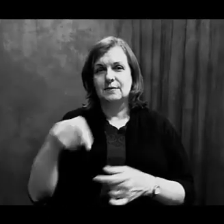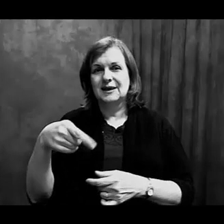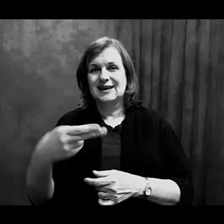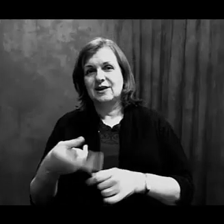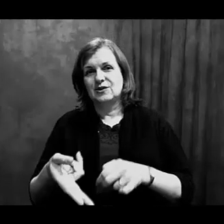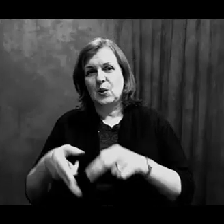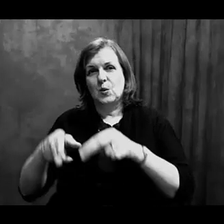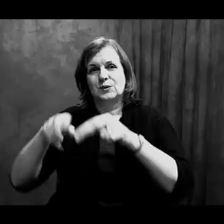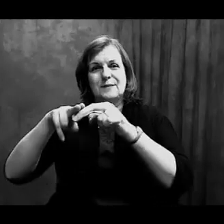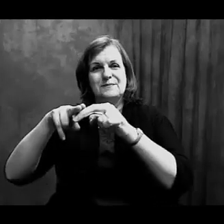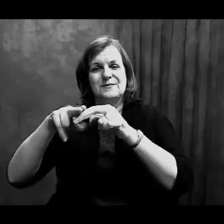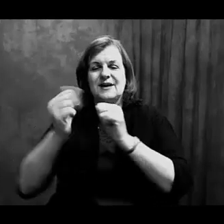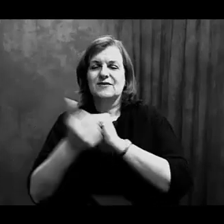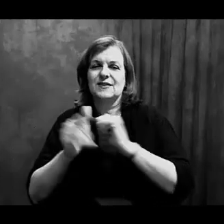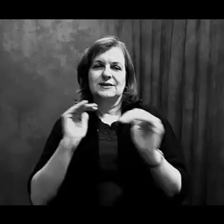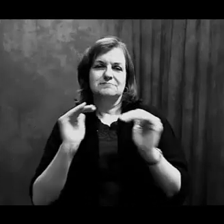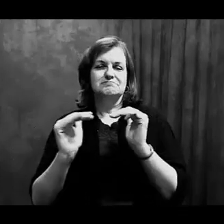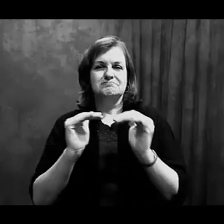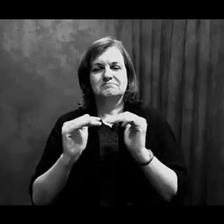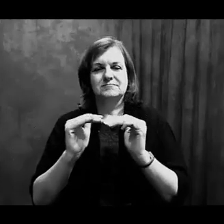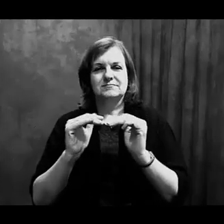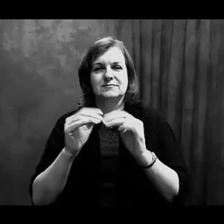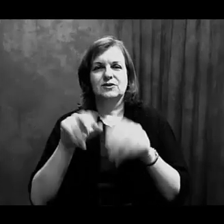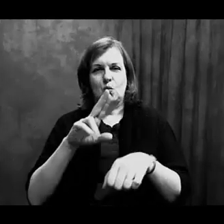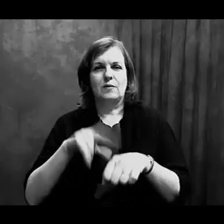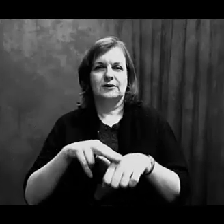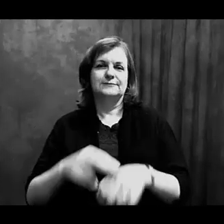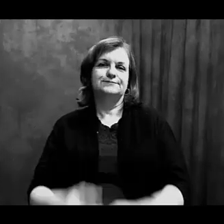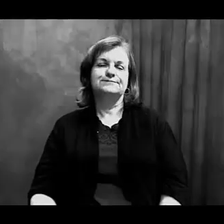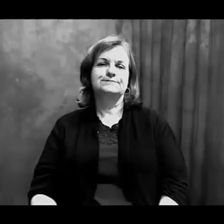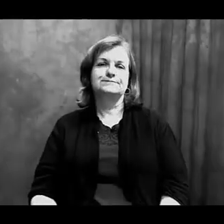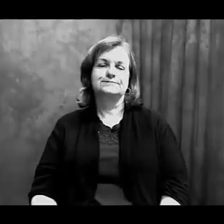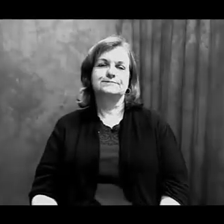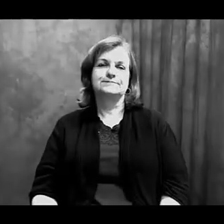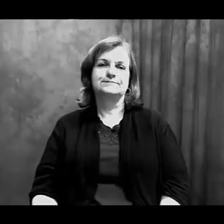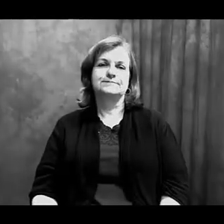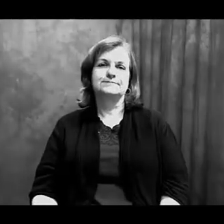back up, and everything goes back to normal.